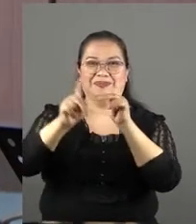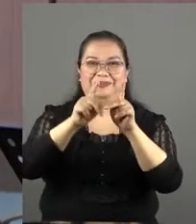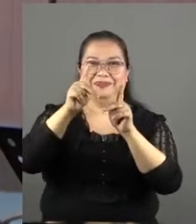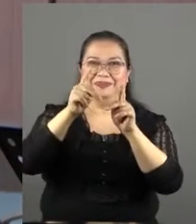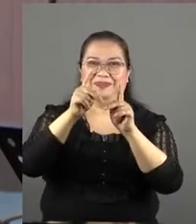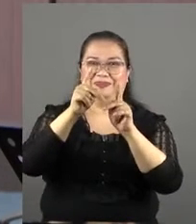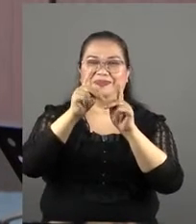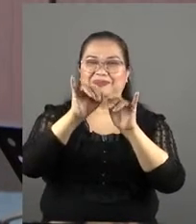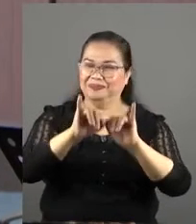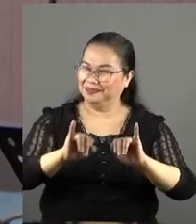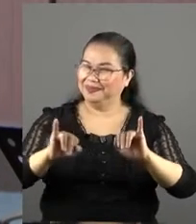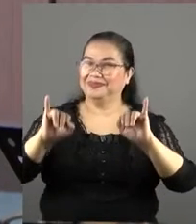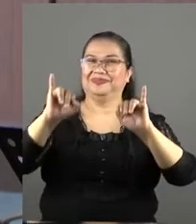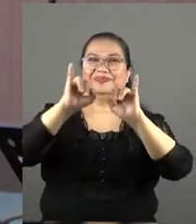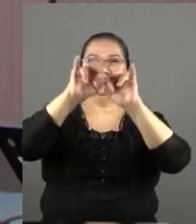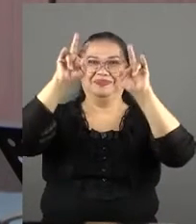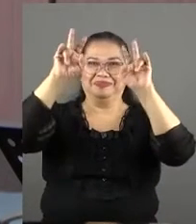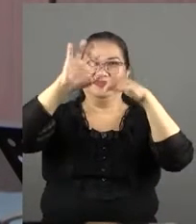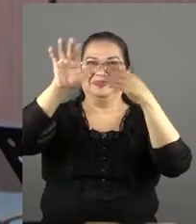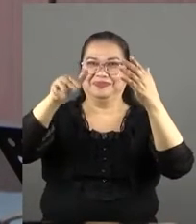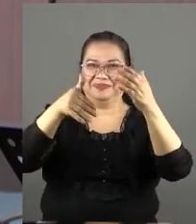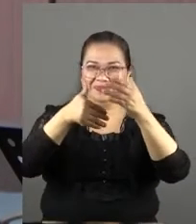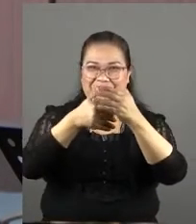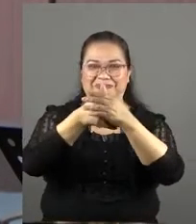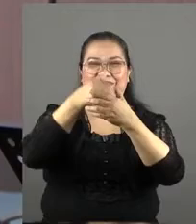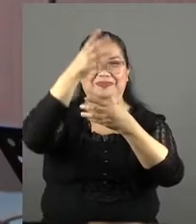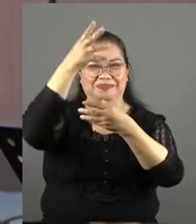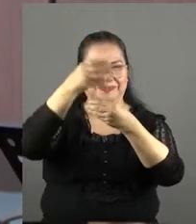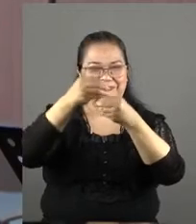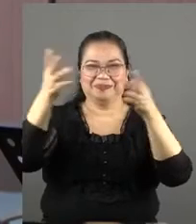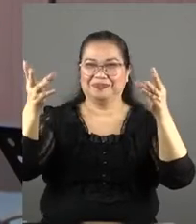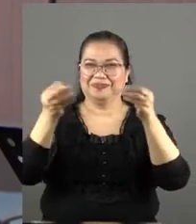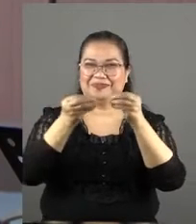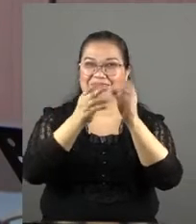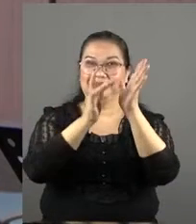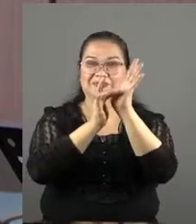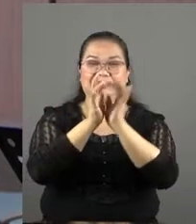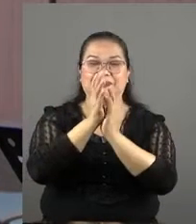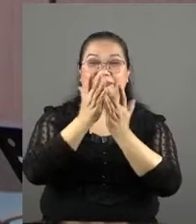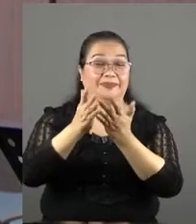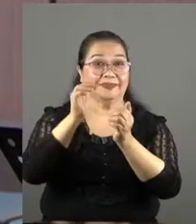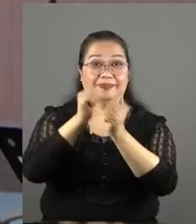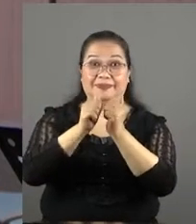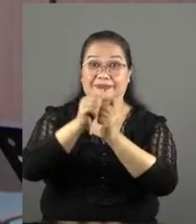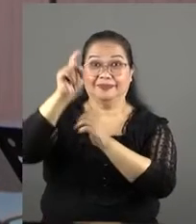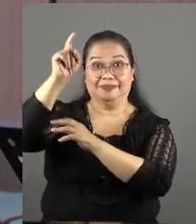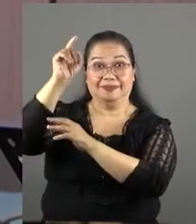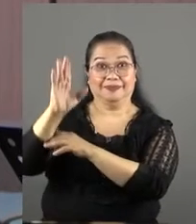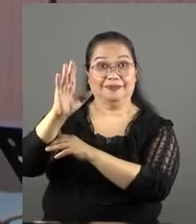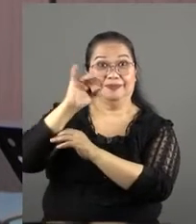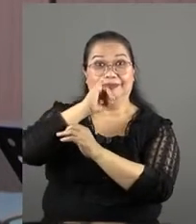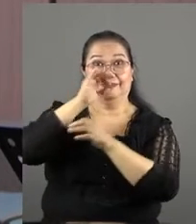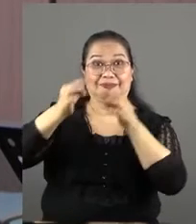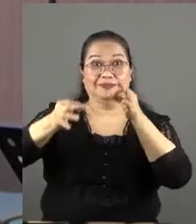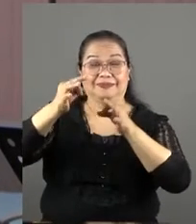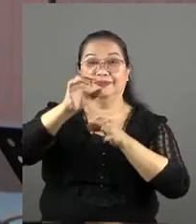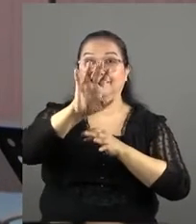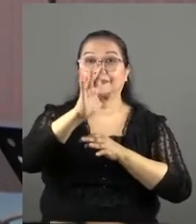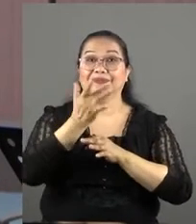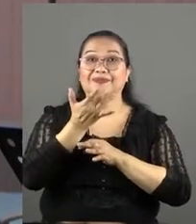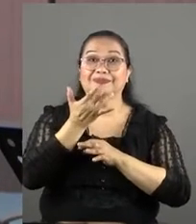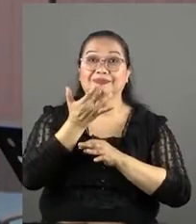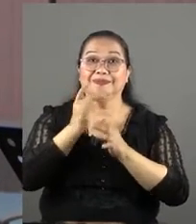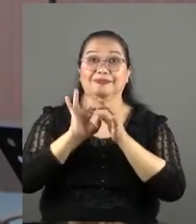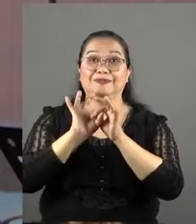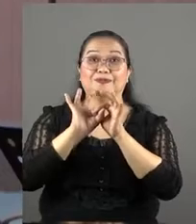prominent theme in the entirety of Scripture. I believe this means that God will be a judge in your favor, not